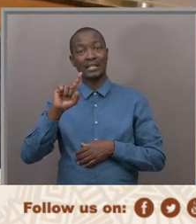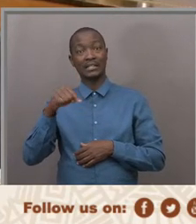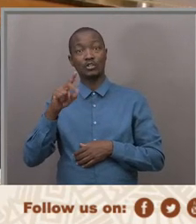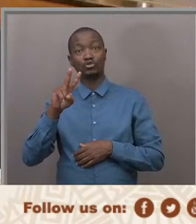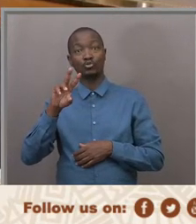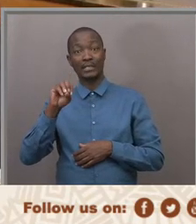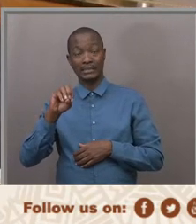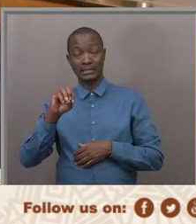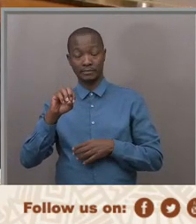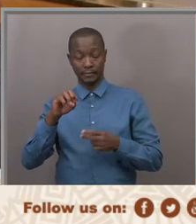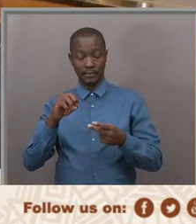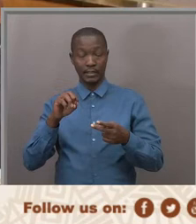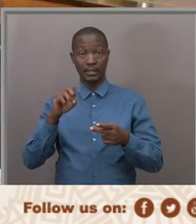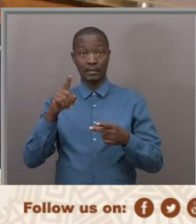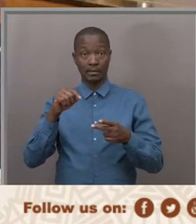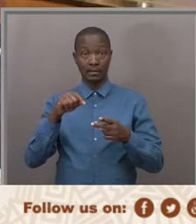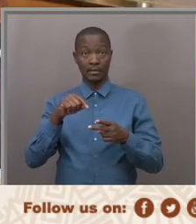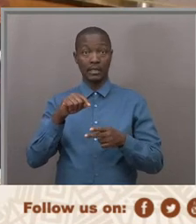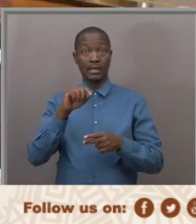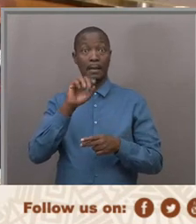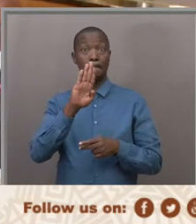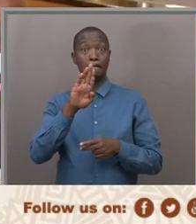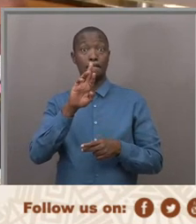Baragwanath Academic Hospital received